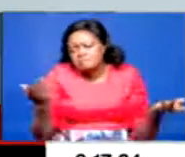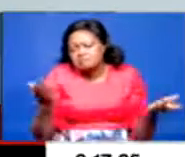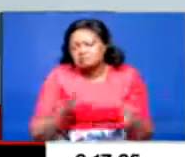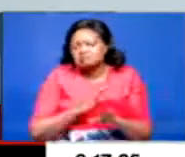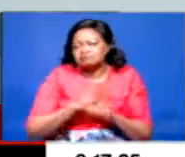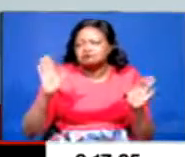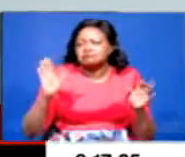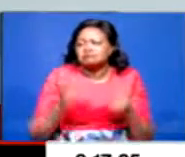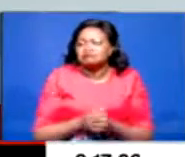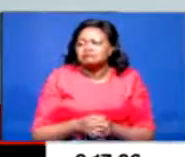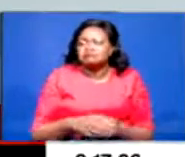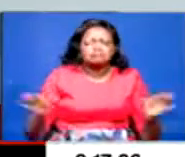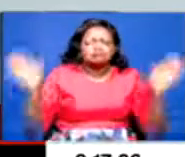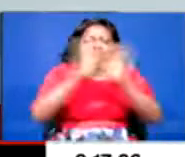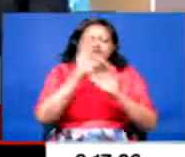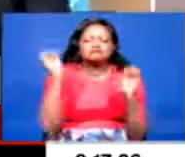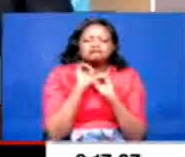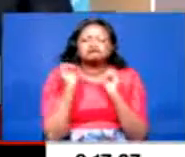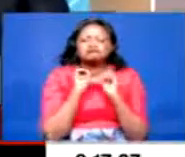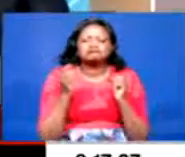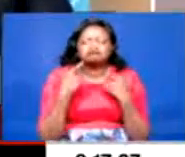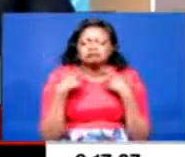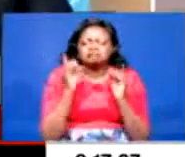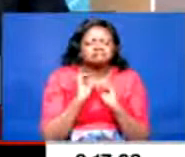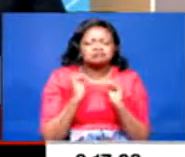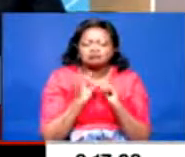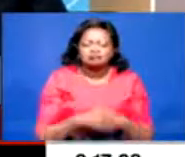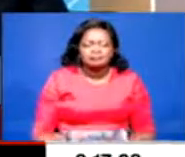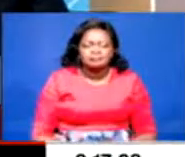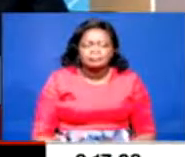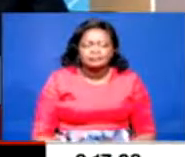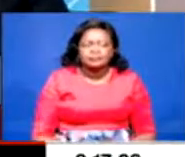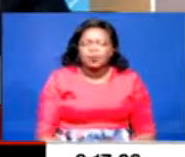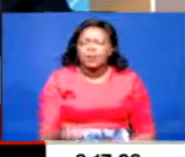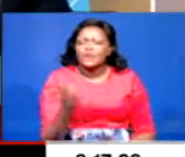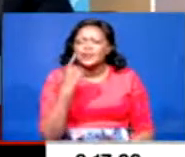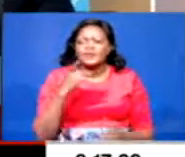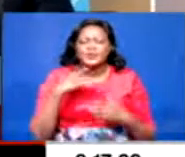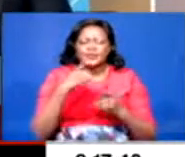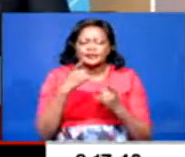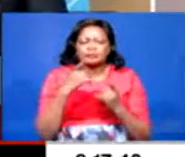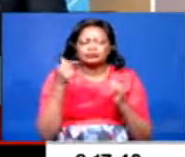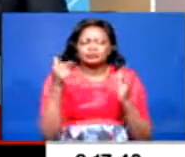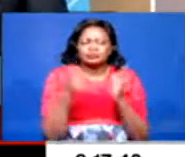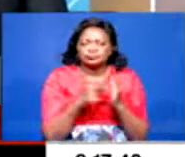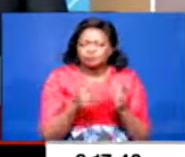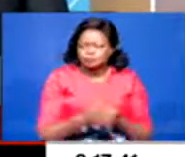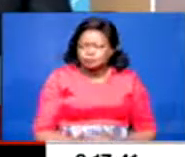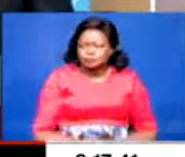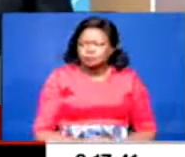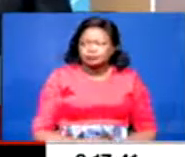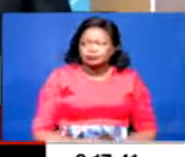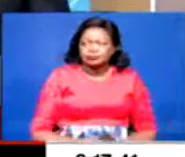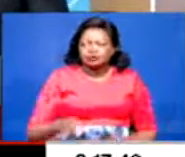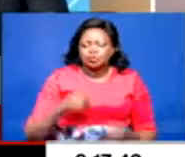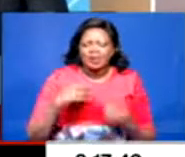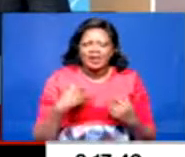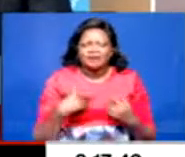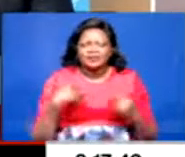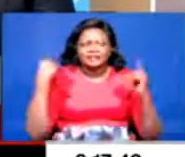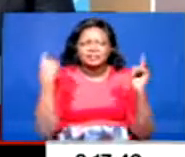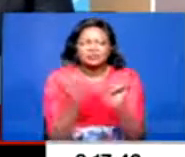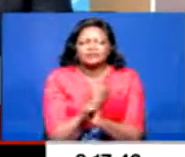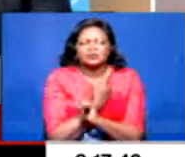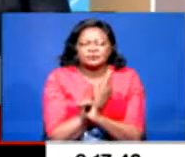night announcements. You've raised a very interesting beat that we have got different,